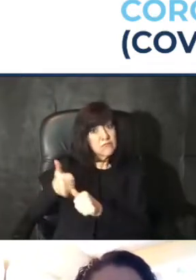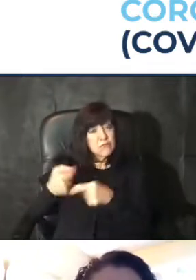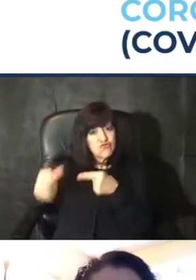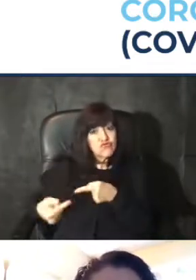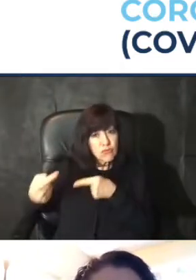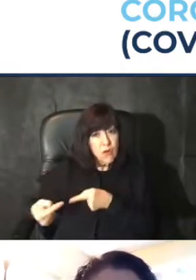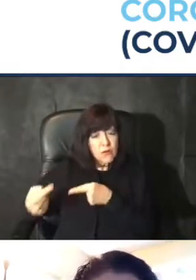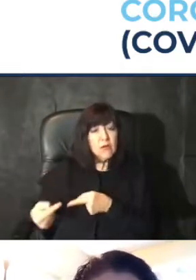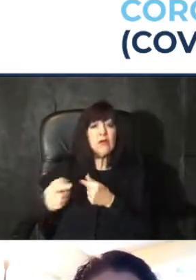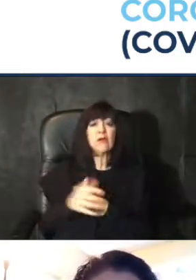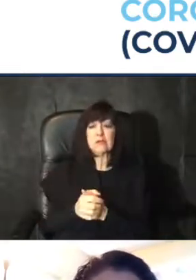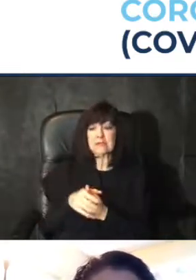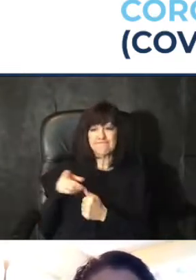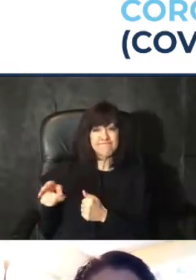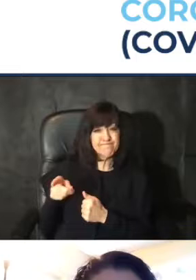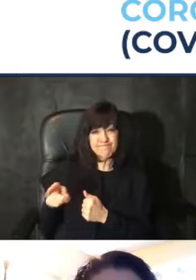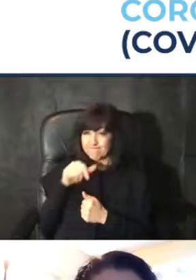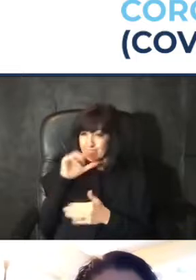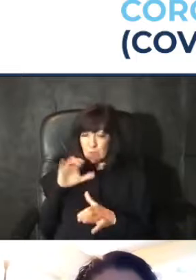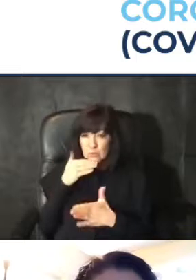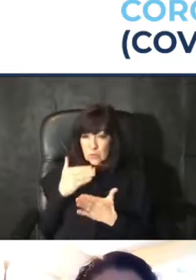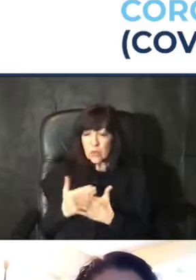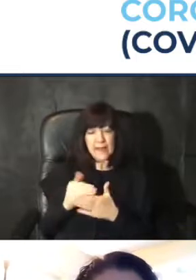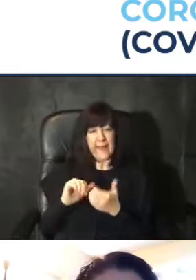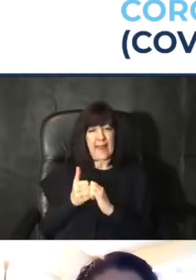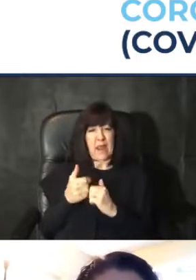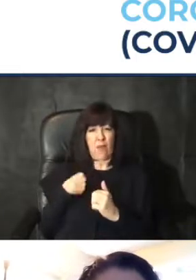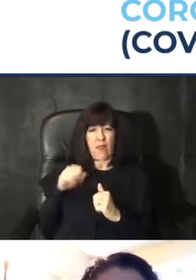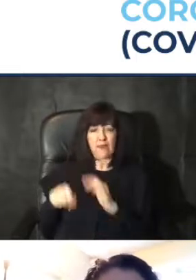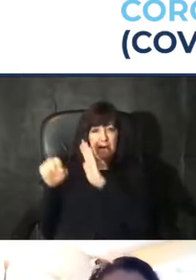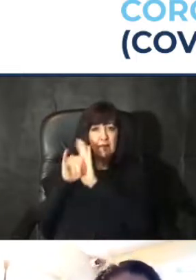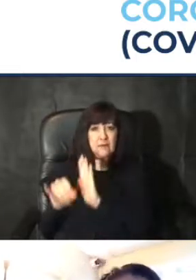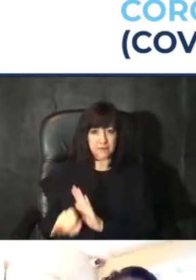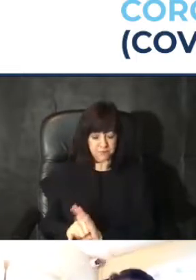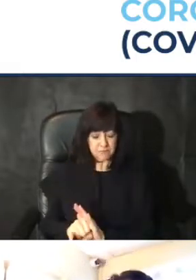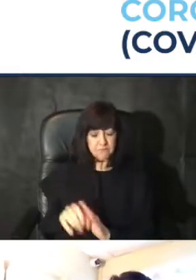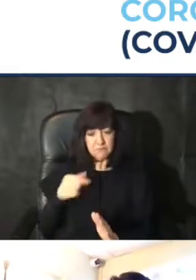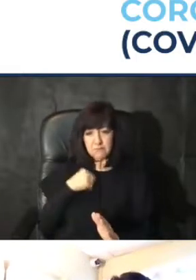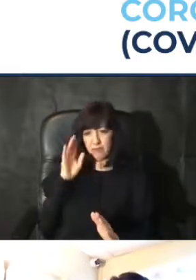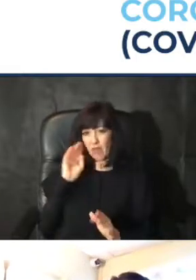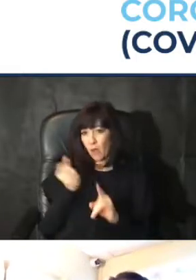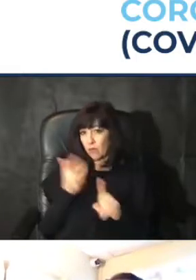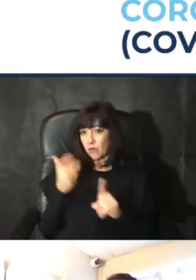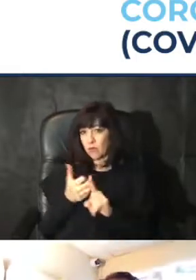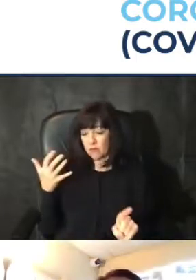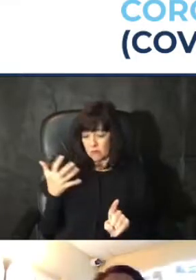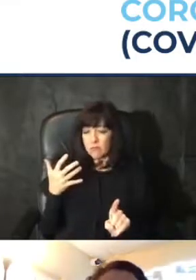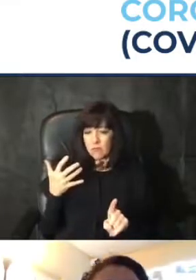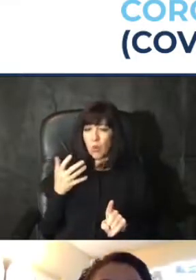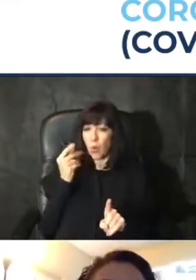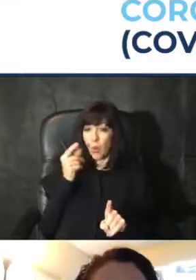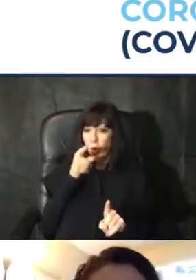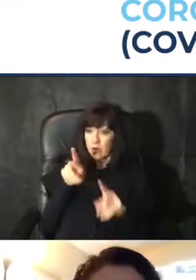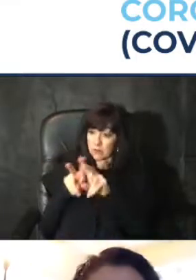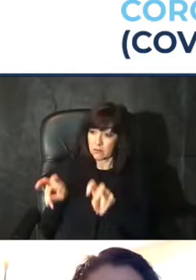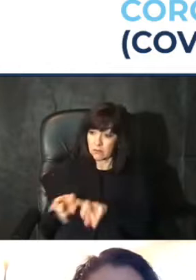indicating that they need that additional support? So I'm going to start by going through some of the different things you may be seeing that indicate that there is